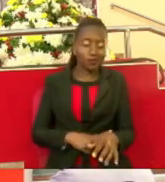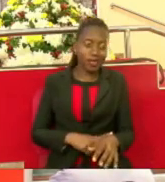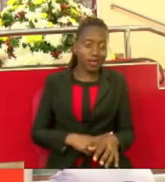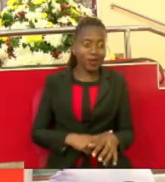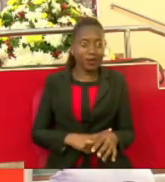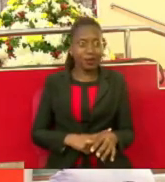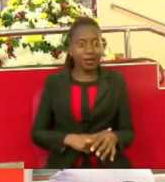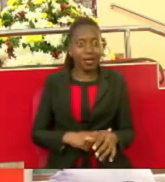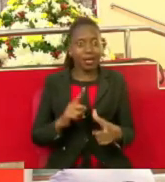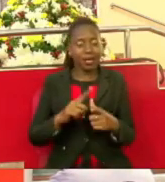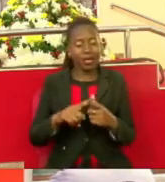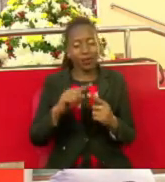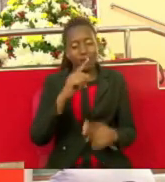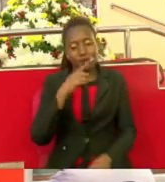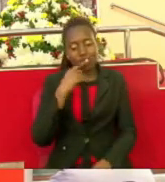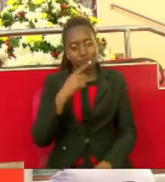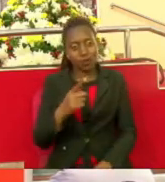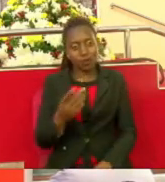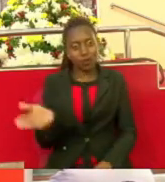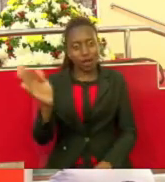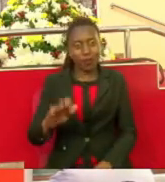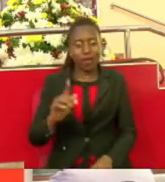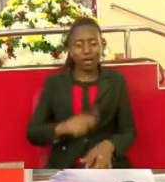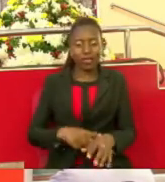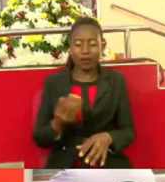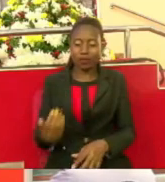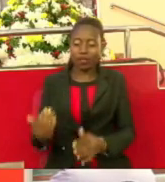Go and support your wife. That is your first responsibility.